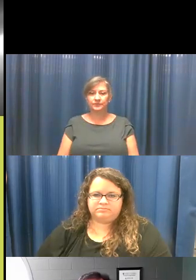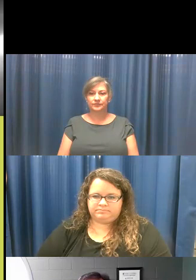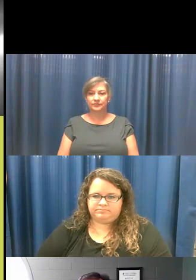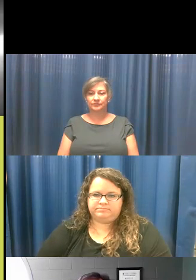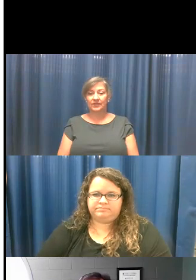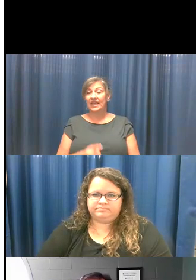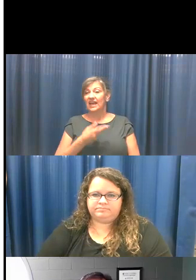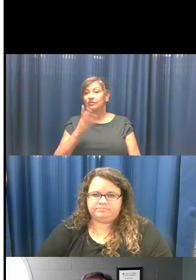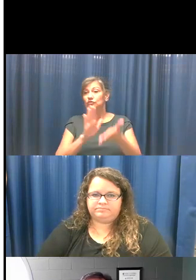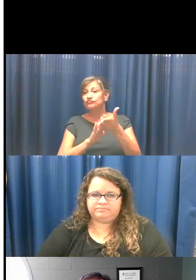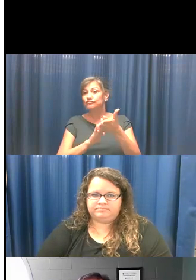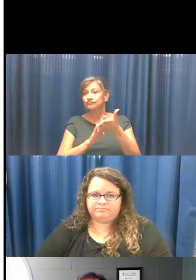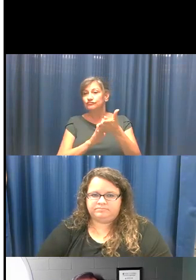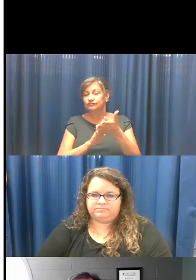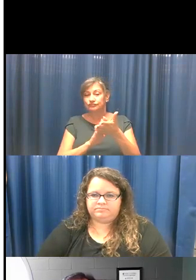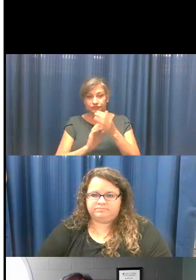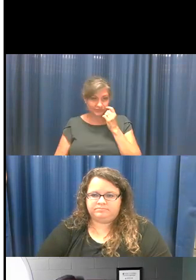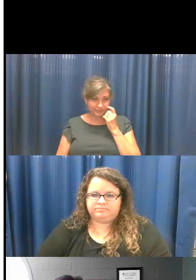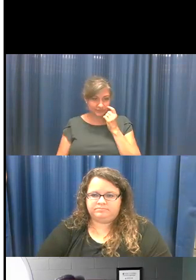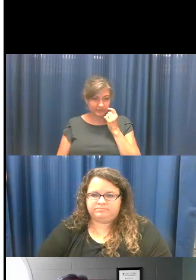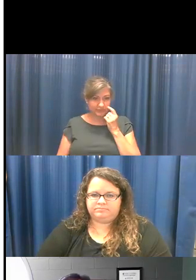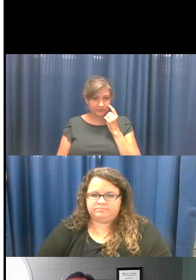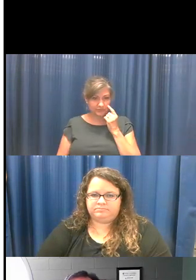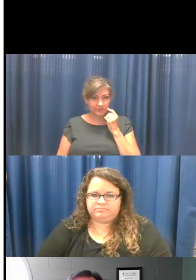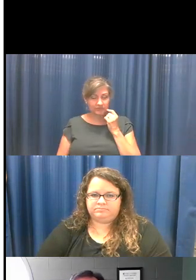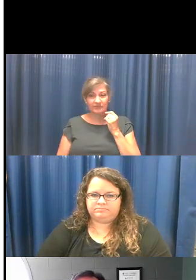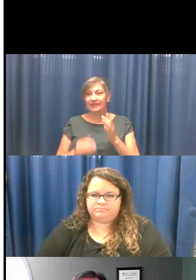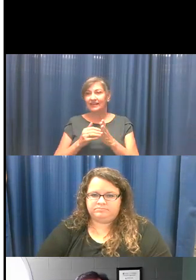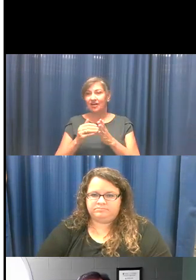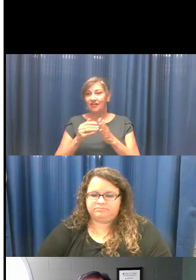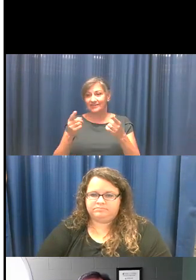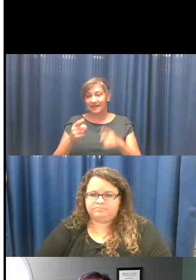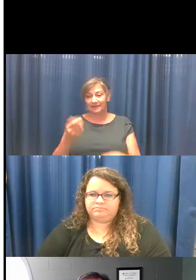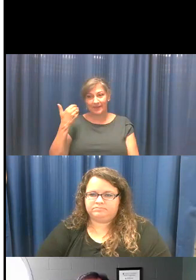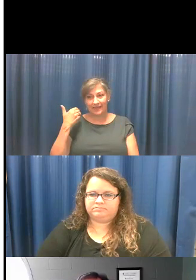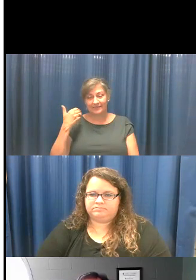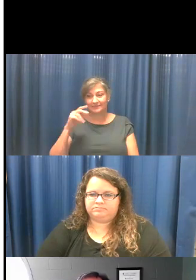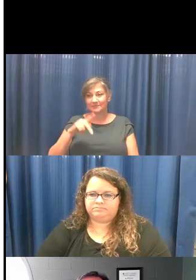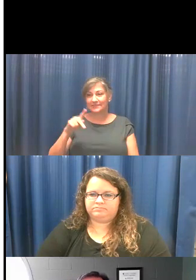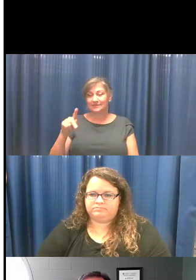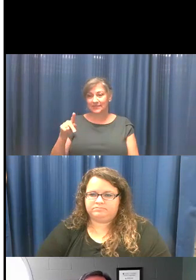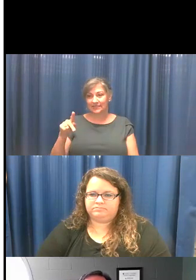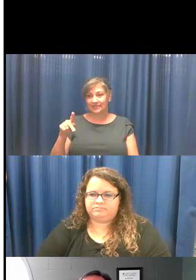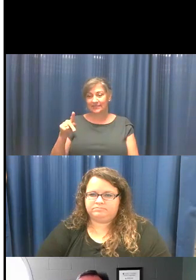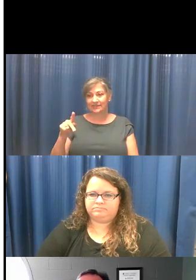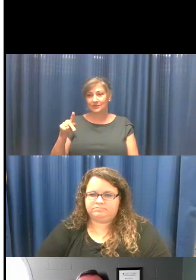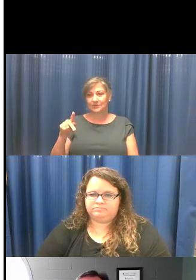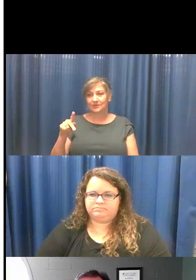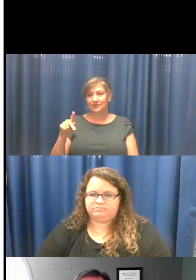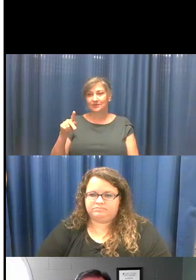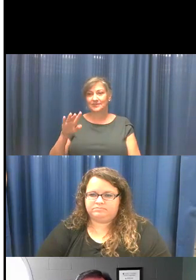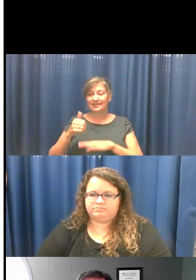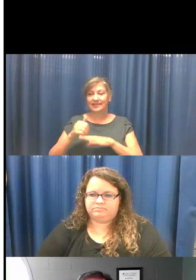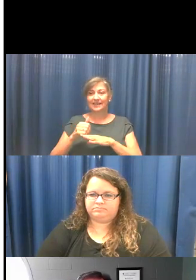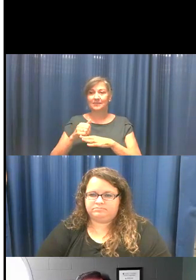A few shout outs and kudos. As often has happened in the past, Pikes Peak was designated a